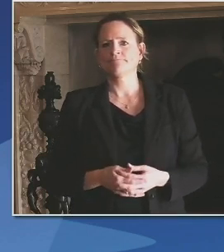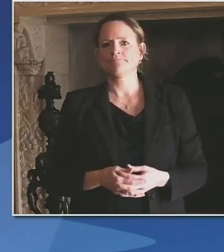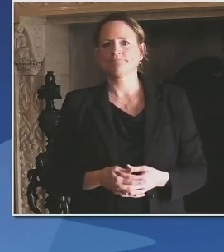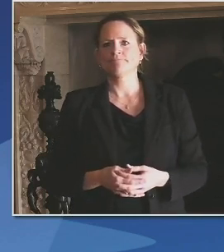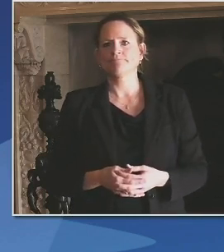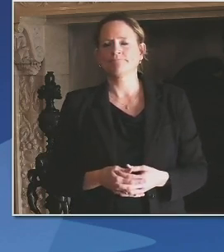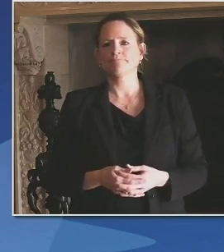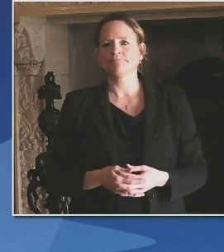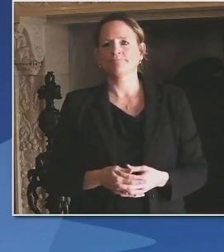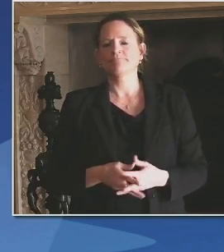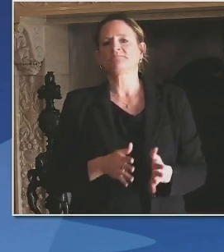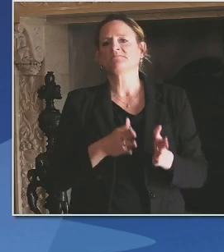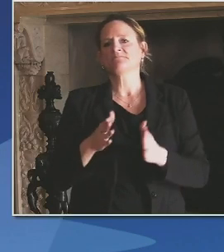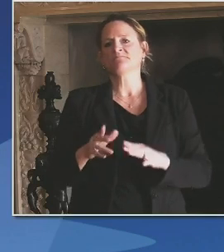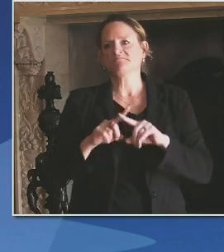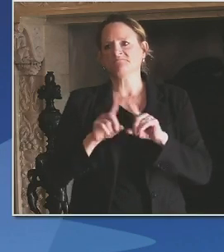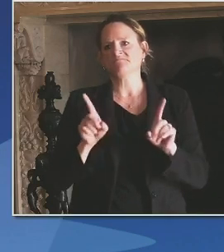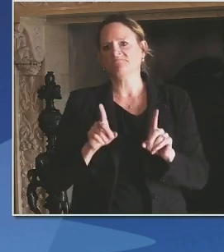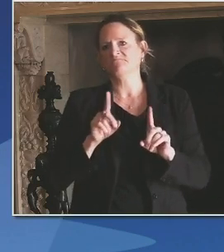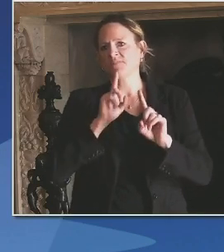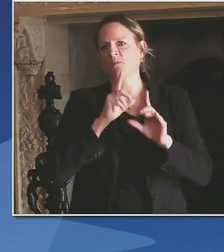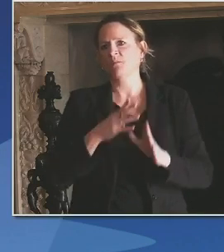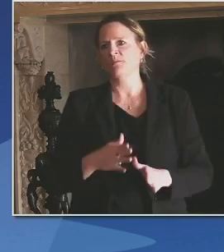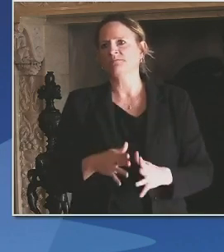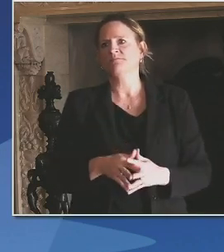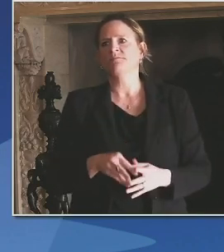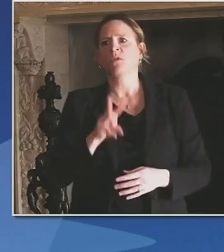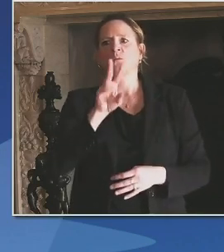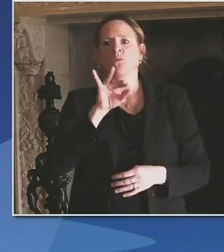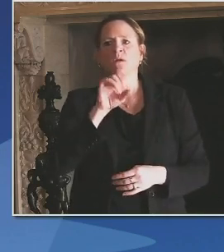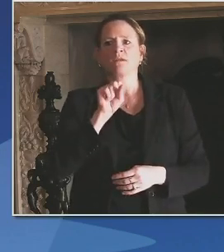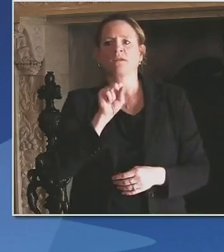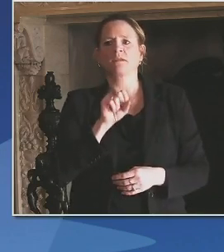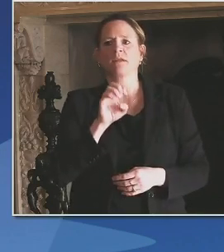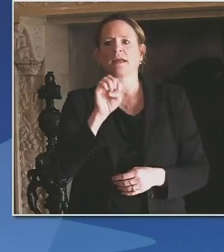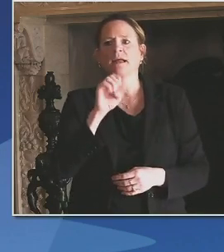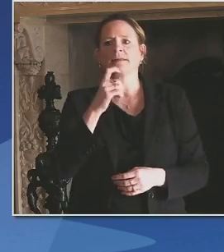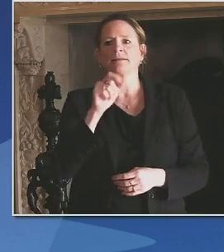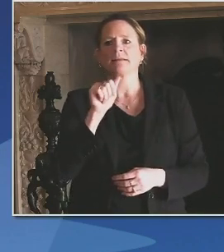All right, let's move on to Eric Gunn from the Wisconsin Examiner. Eric?